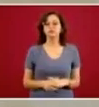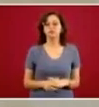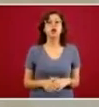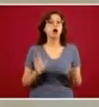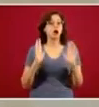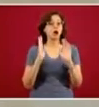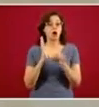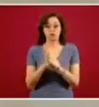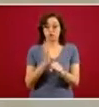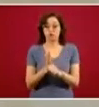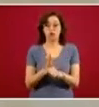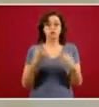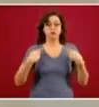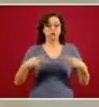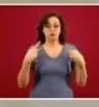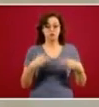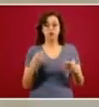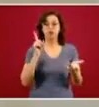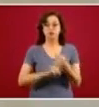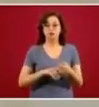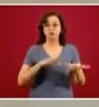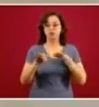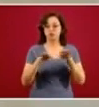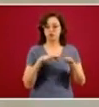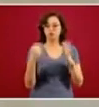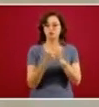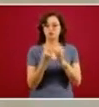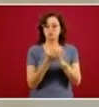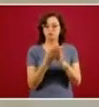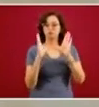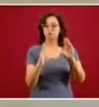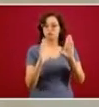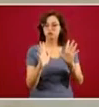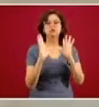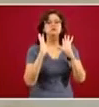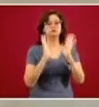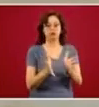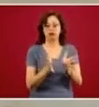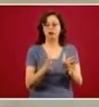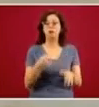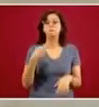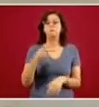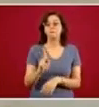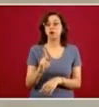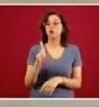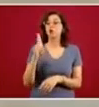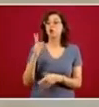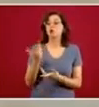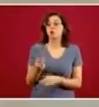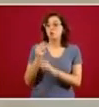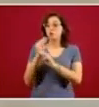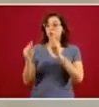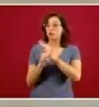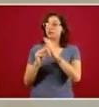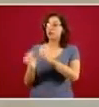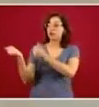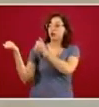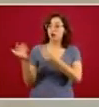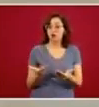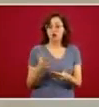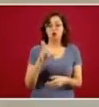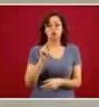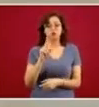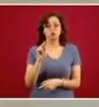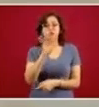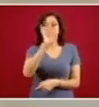the training of the personnel. As today, the personnel has been trained and the supplies are